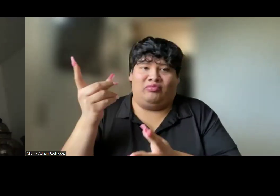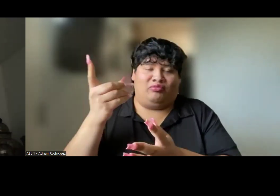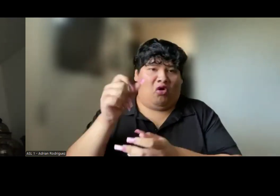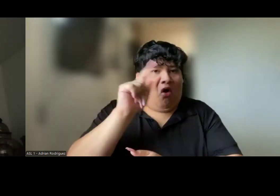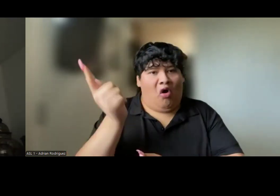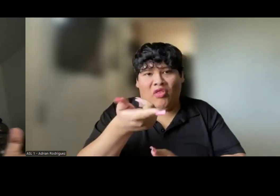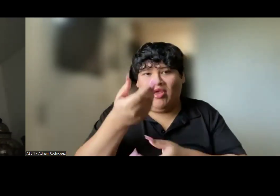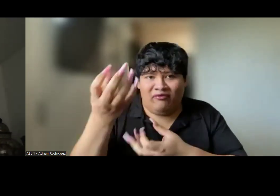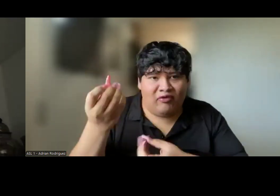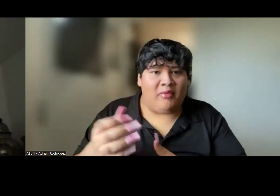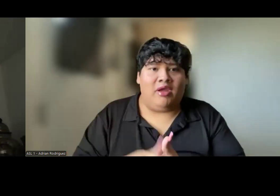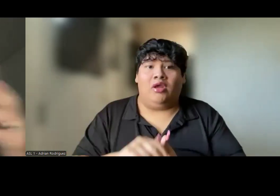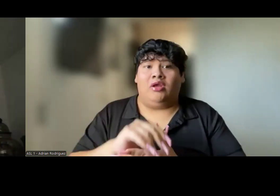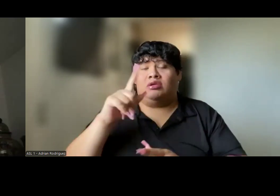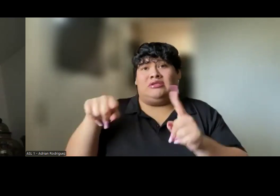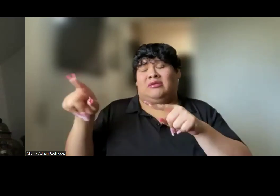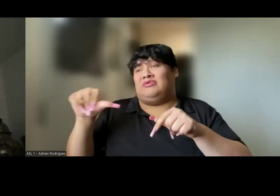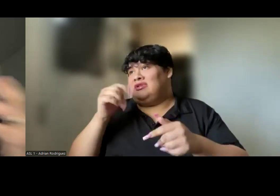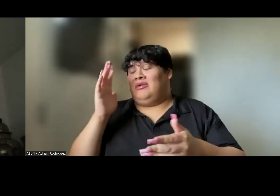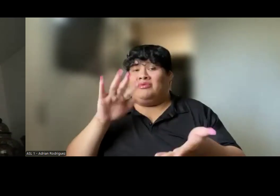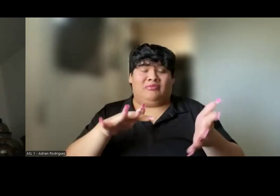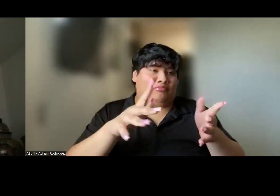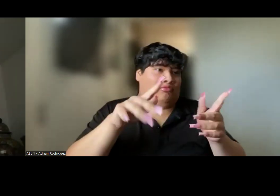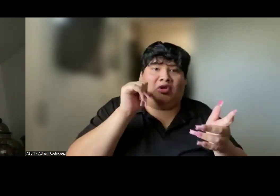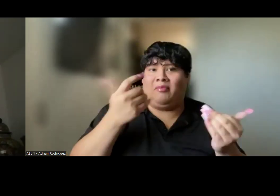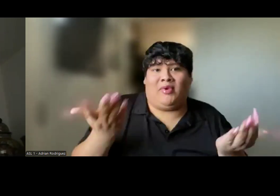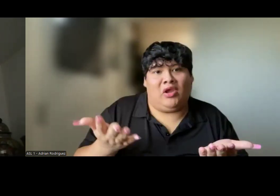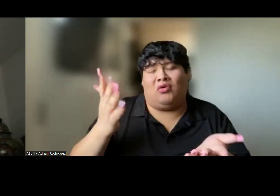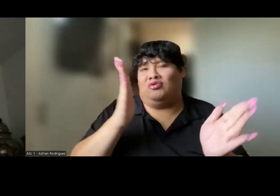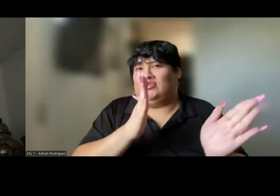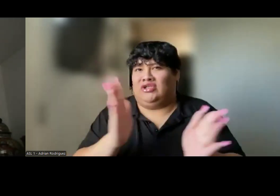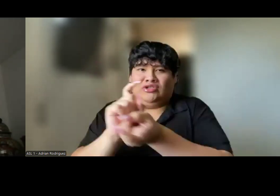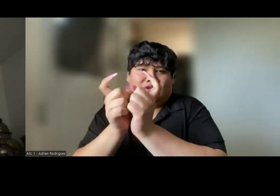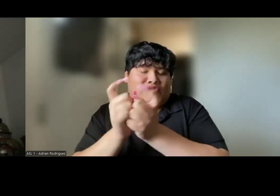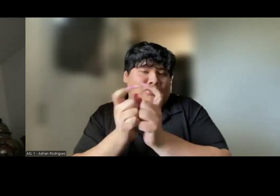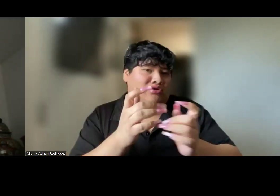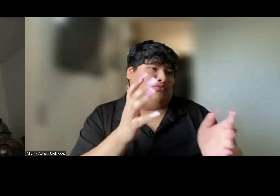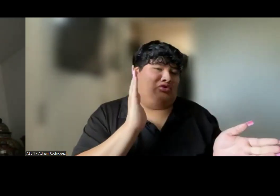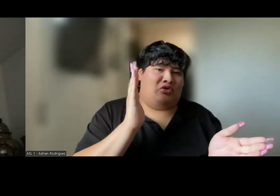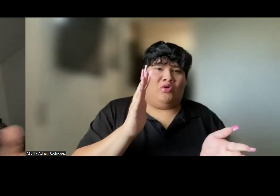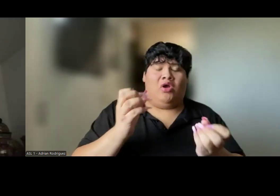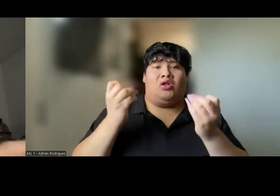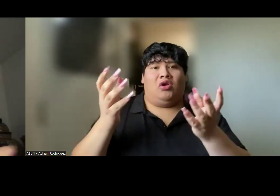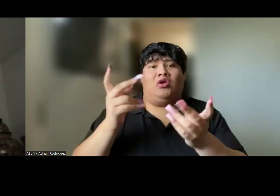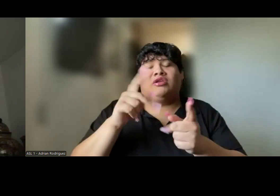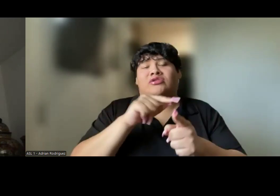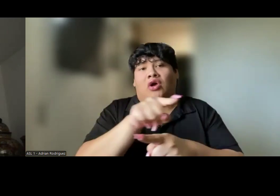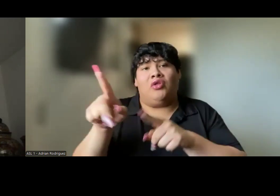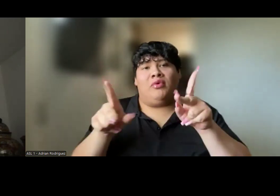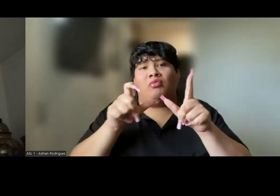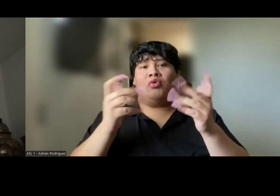some of us may or may not be around because lots of personnel changes during the process. And so really it's going to be incumbent upon the folks that are